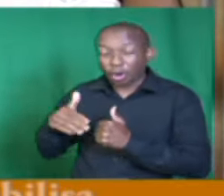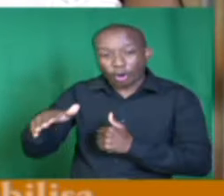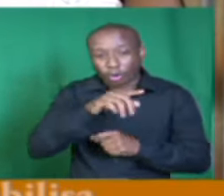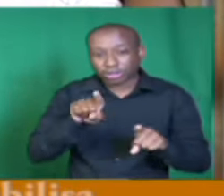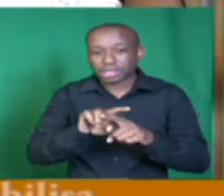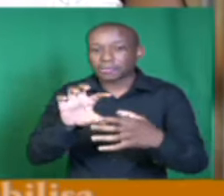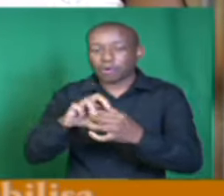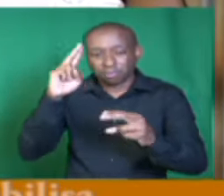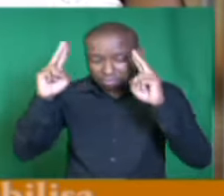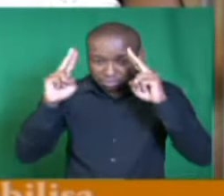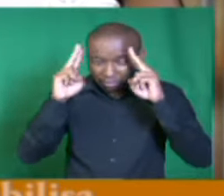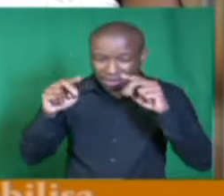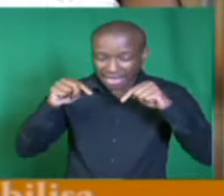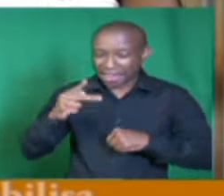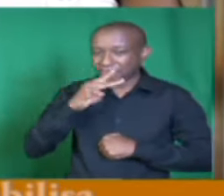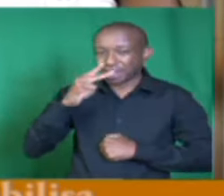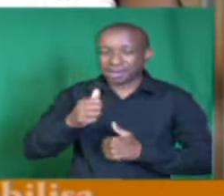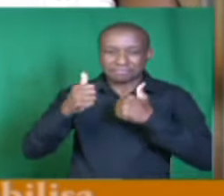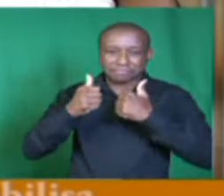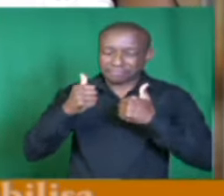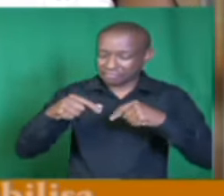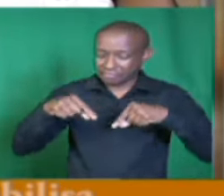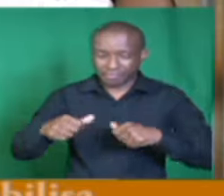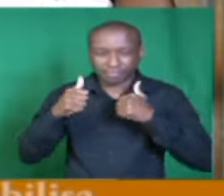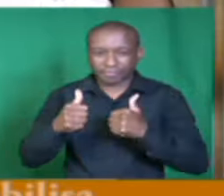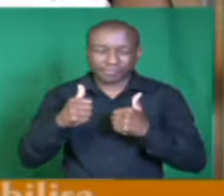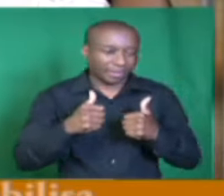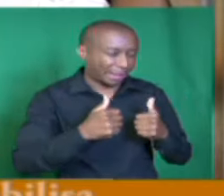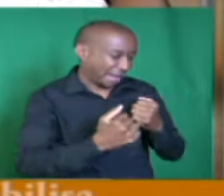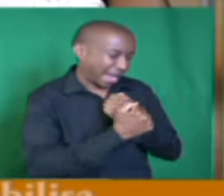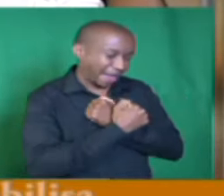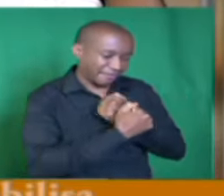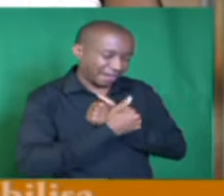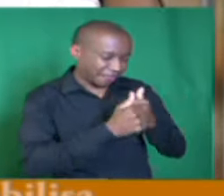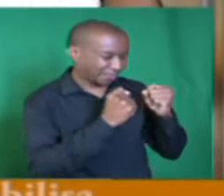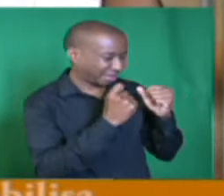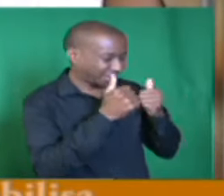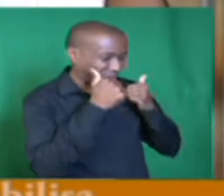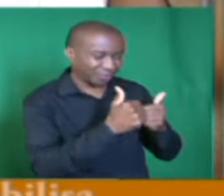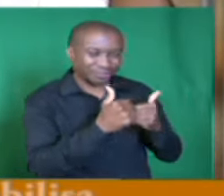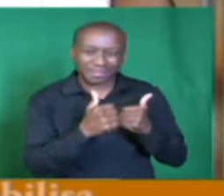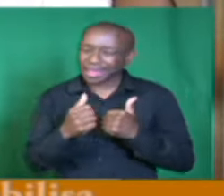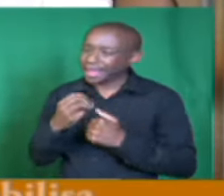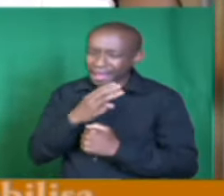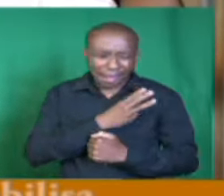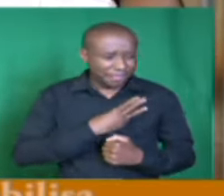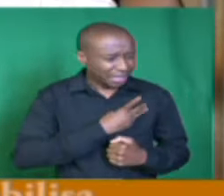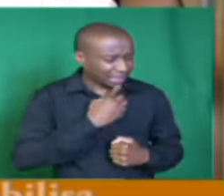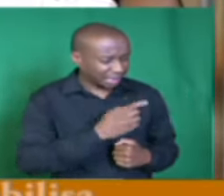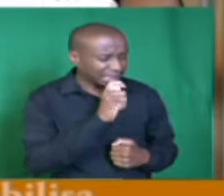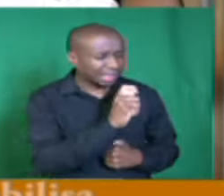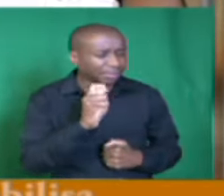as well. What an amazing Friday it's going to be today. I'm loving your spirit, girl. Now, please tell us about